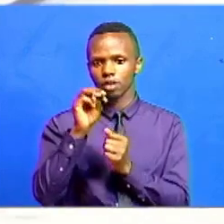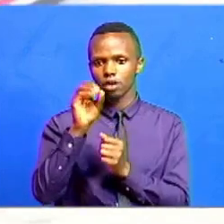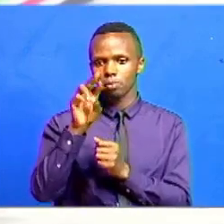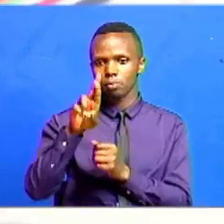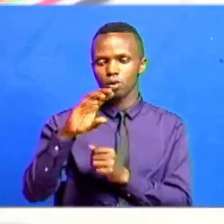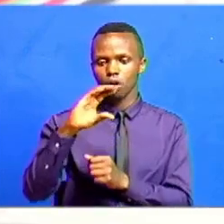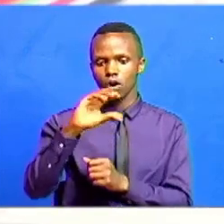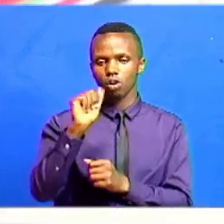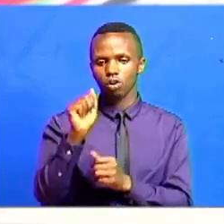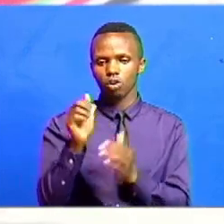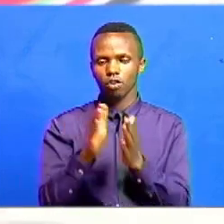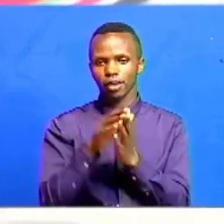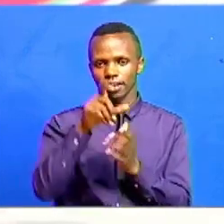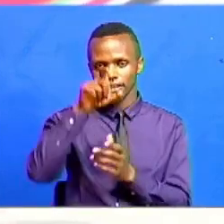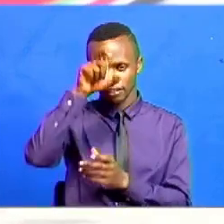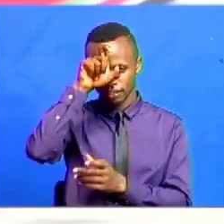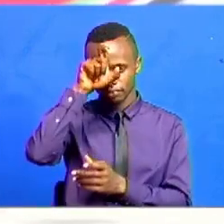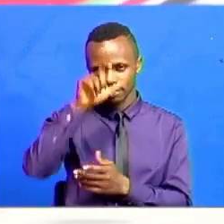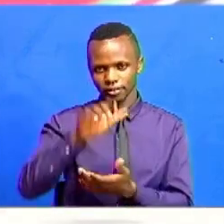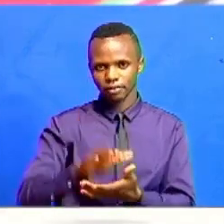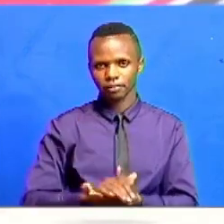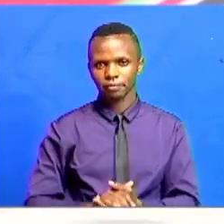Egypt.